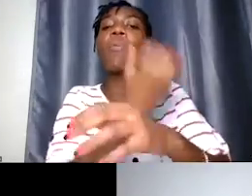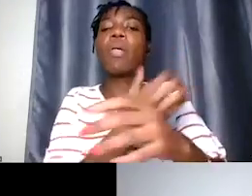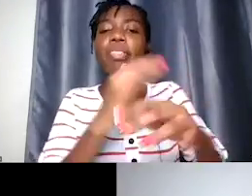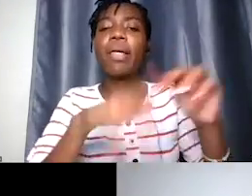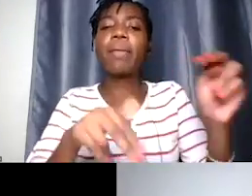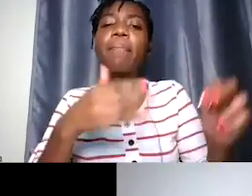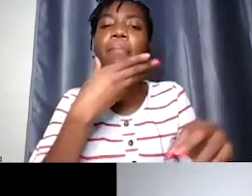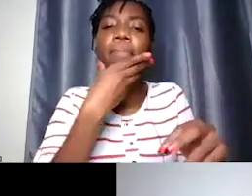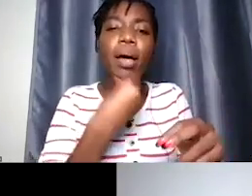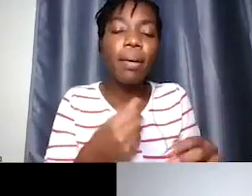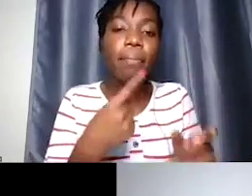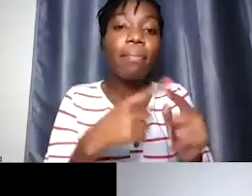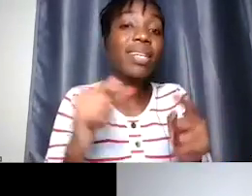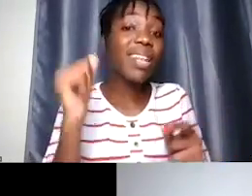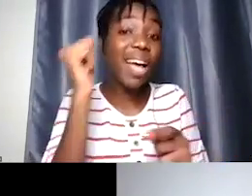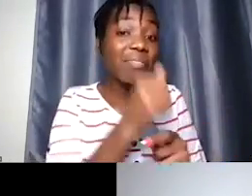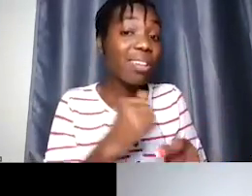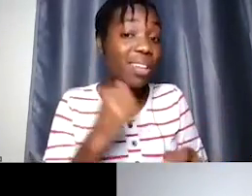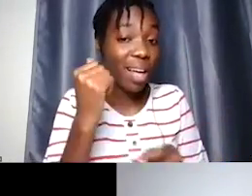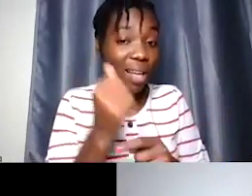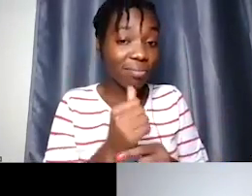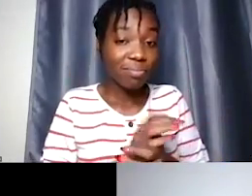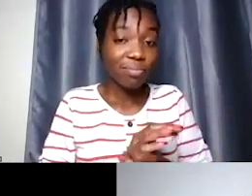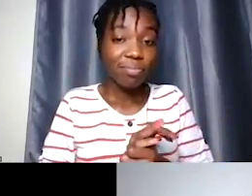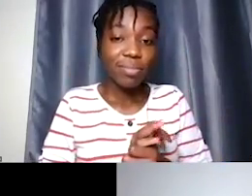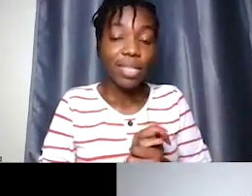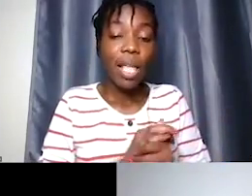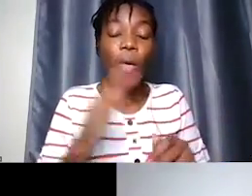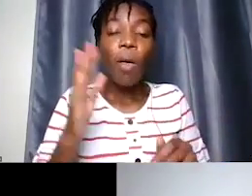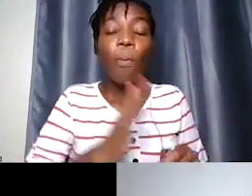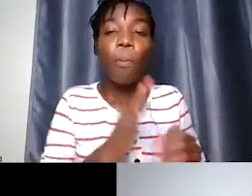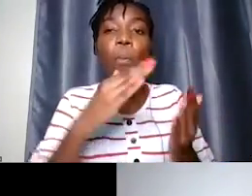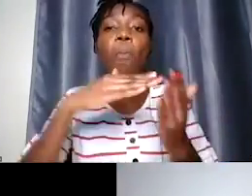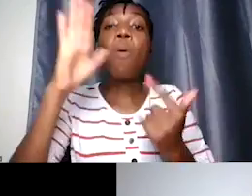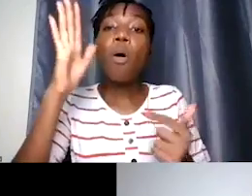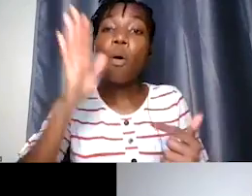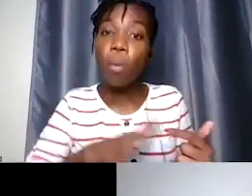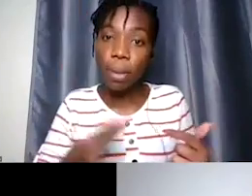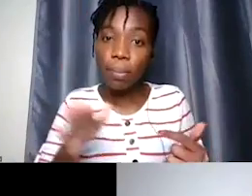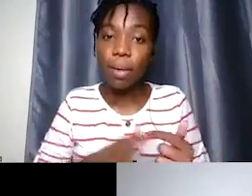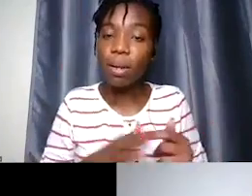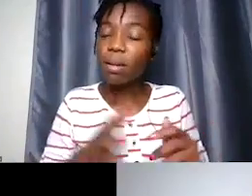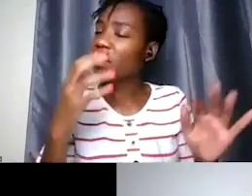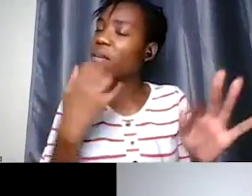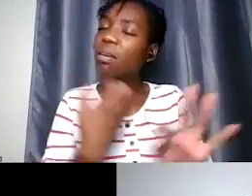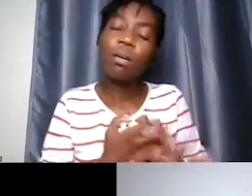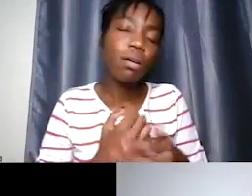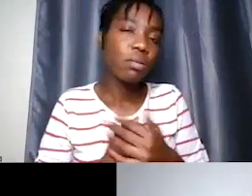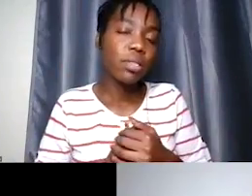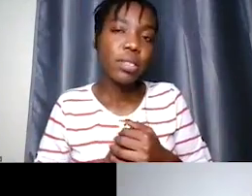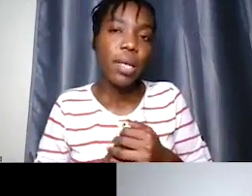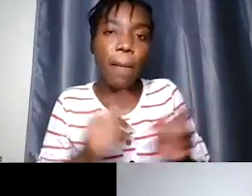African setup, the women most of the time are to be heard. although we should embrace that